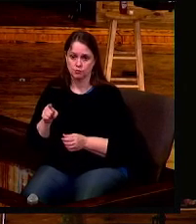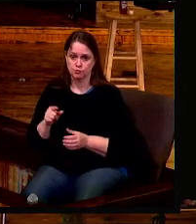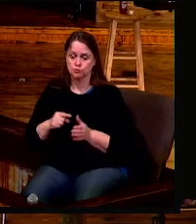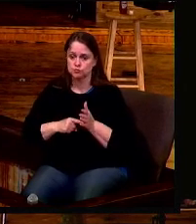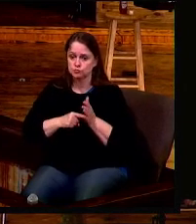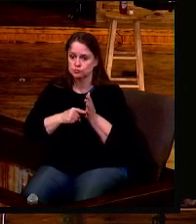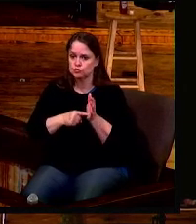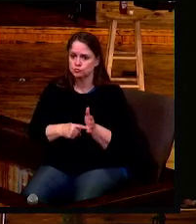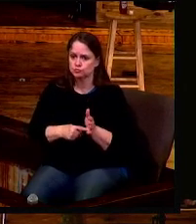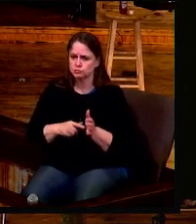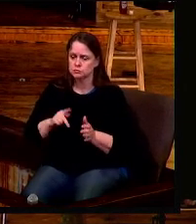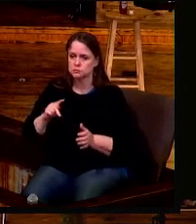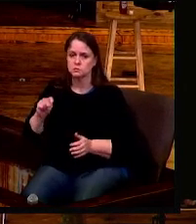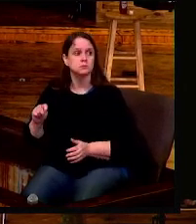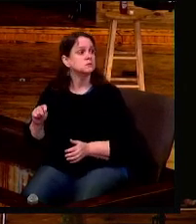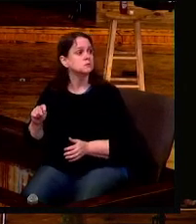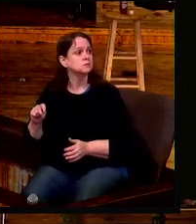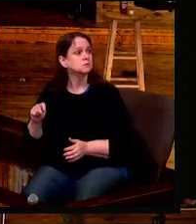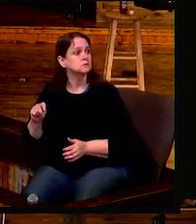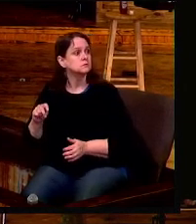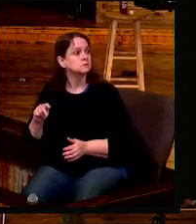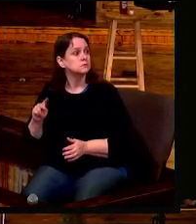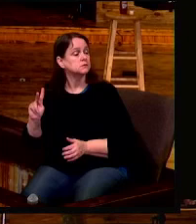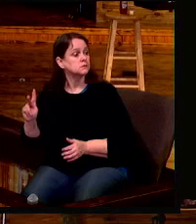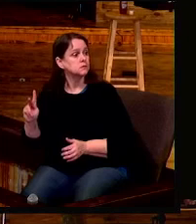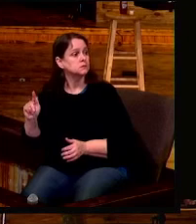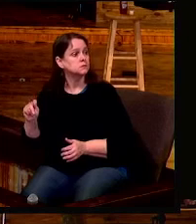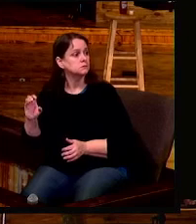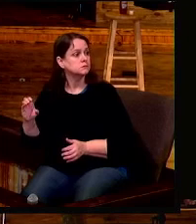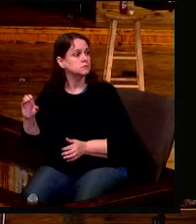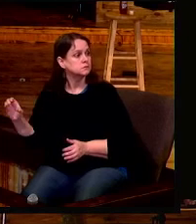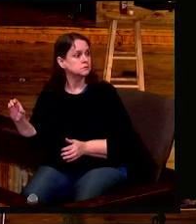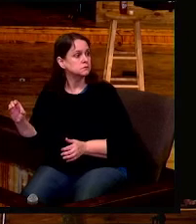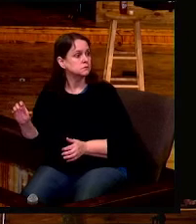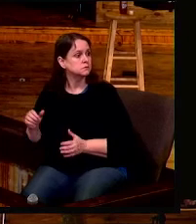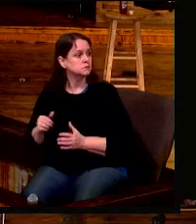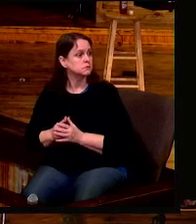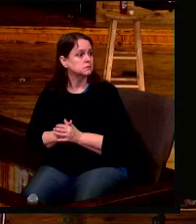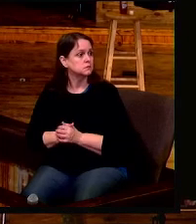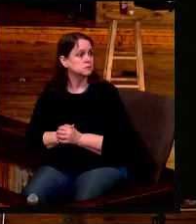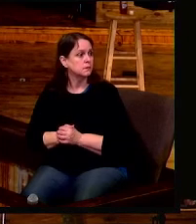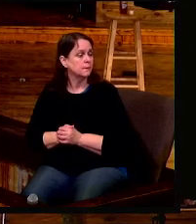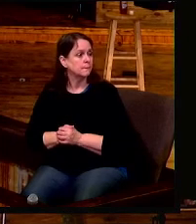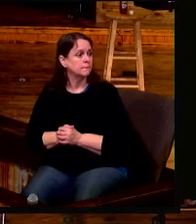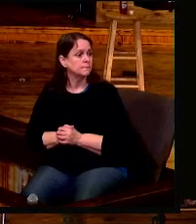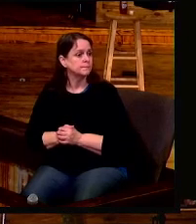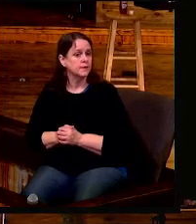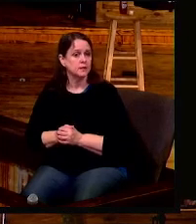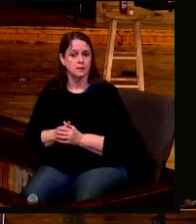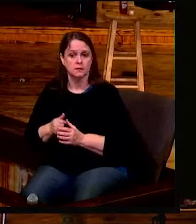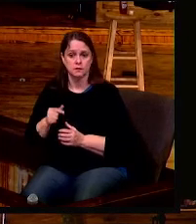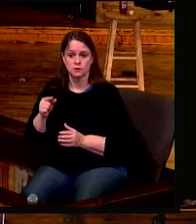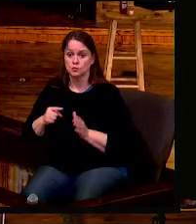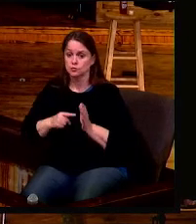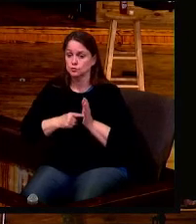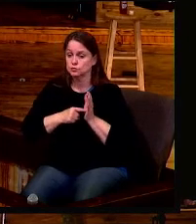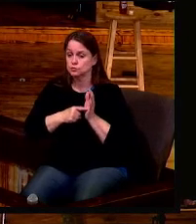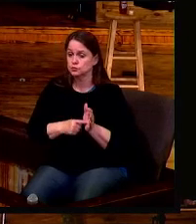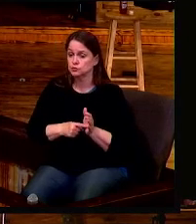t-shirt, or a ball cap, and then you act like that, you reflect upon this